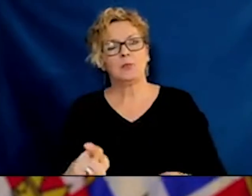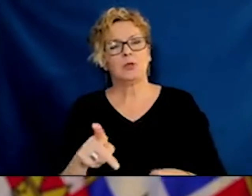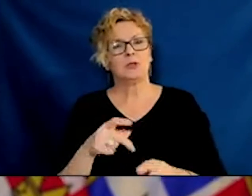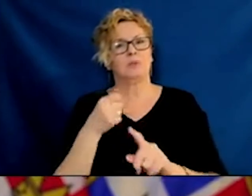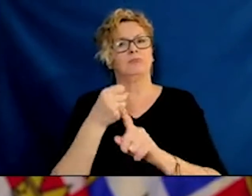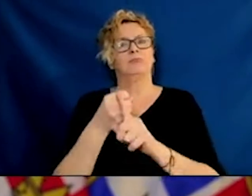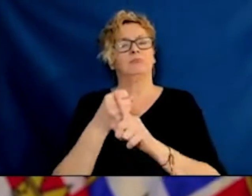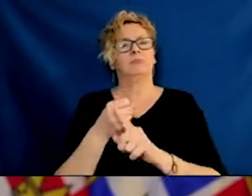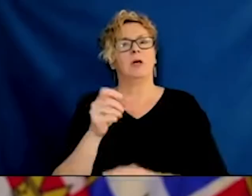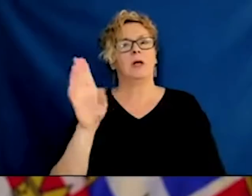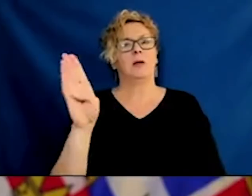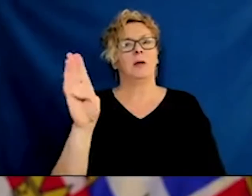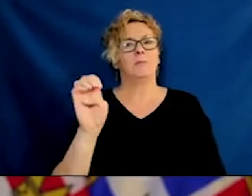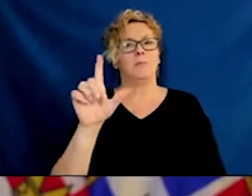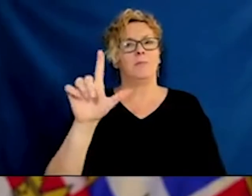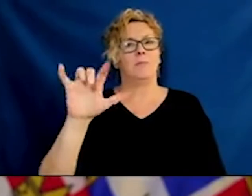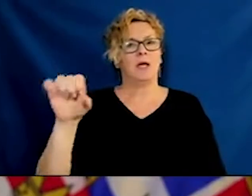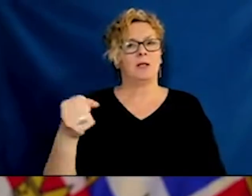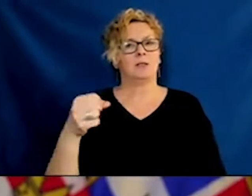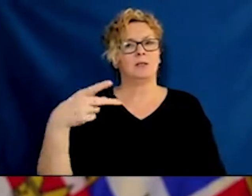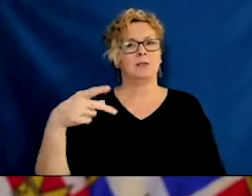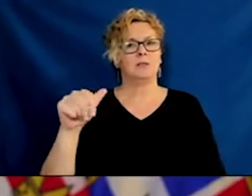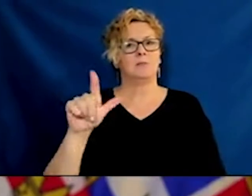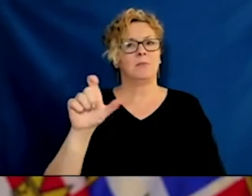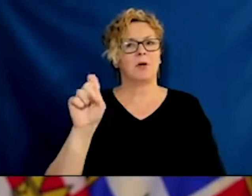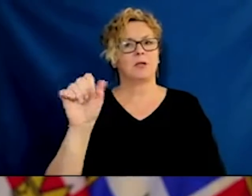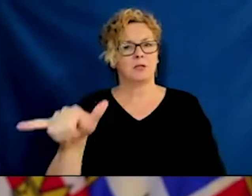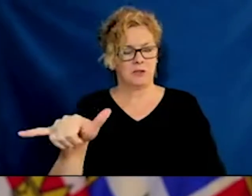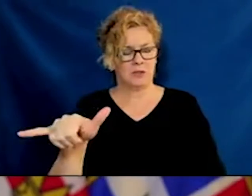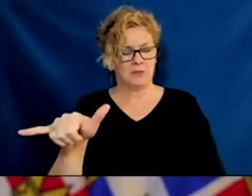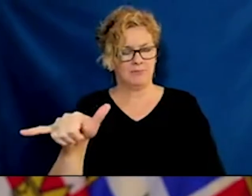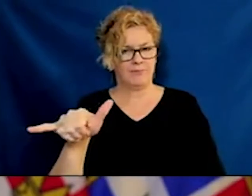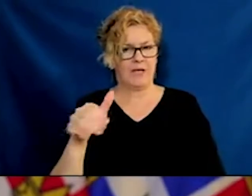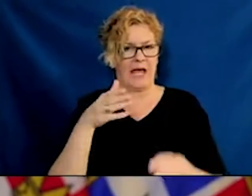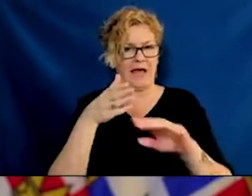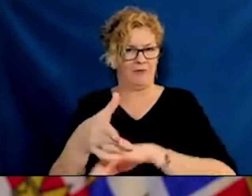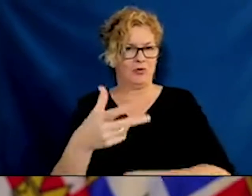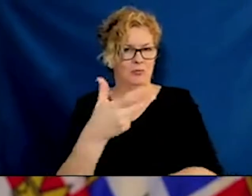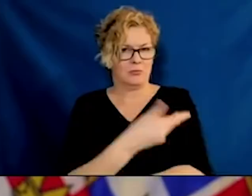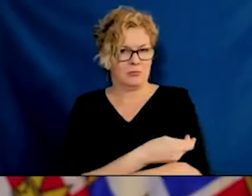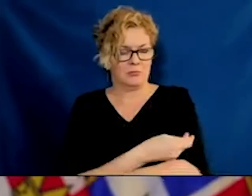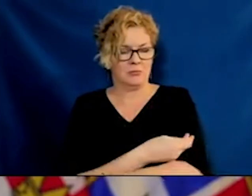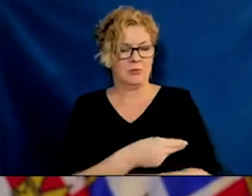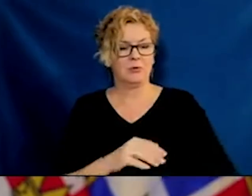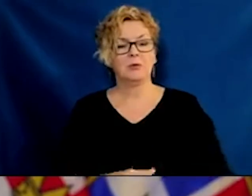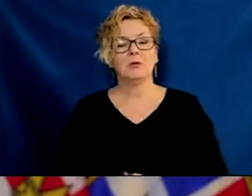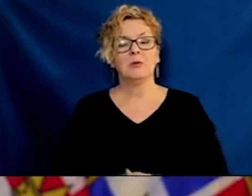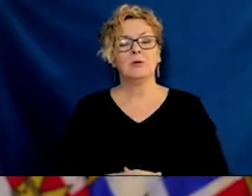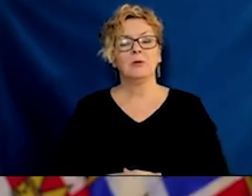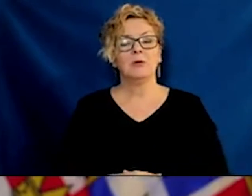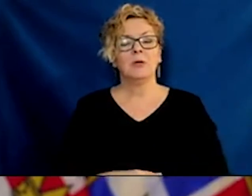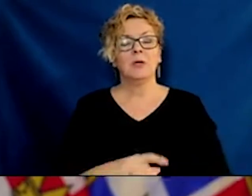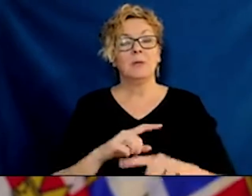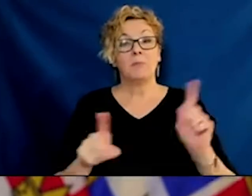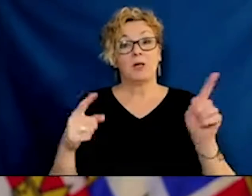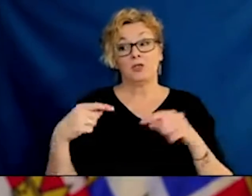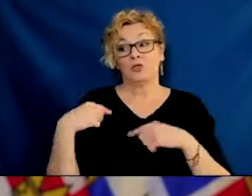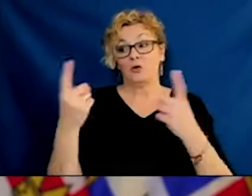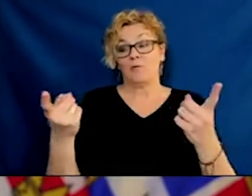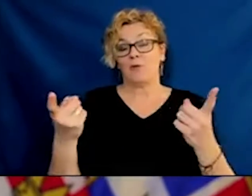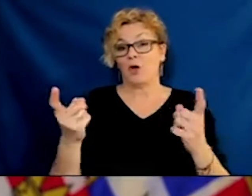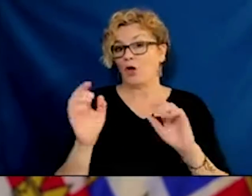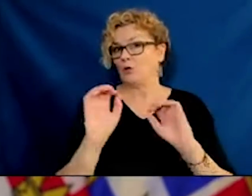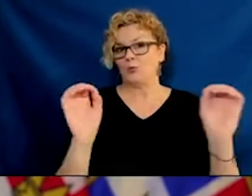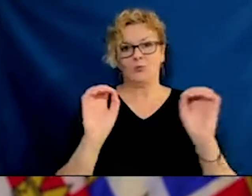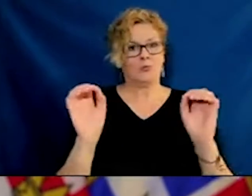us to continue to follow. So far, there has been no associated deaths from immunization, and we are